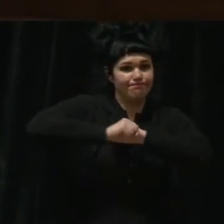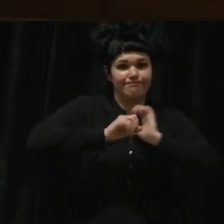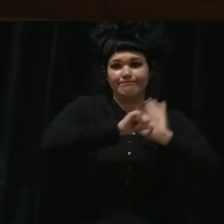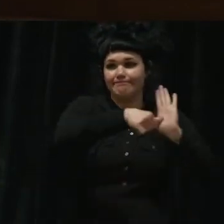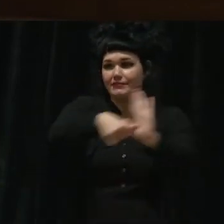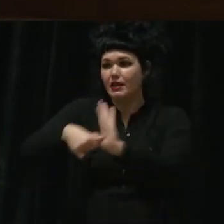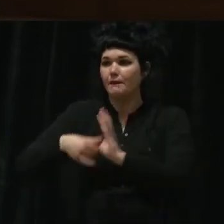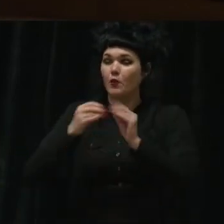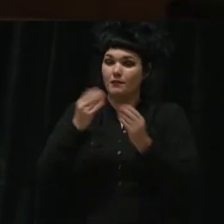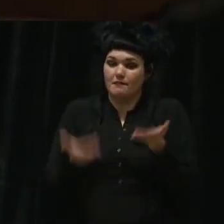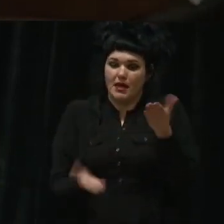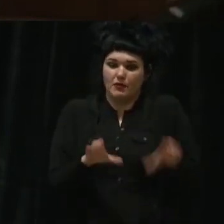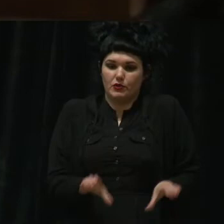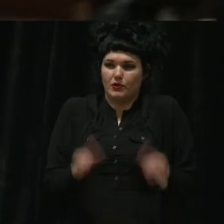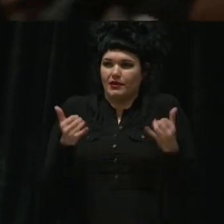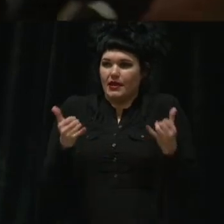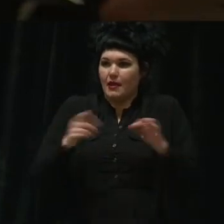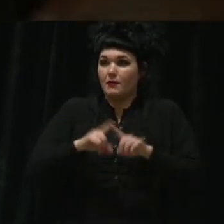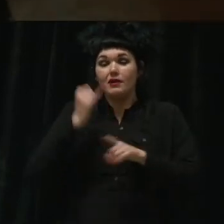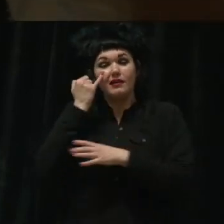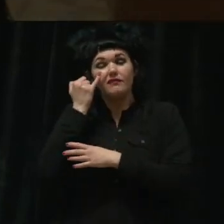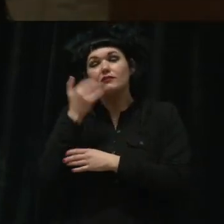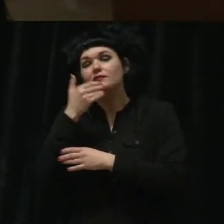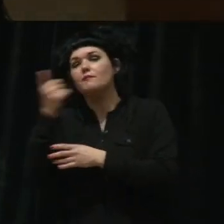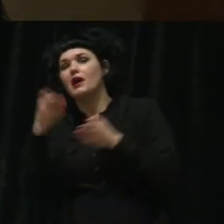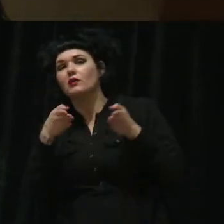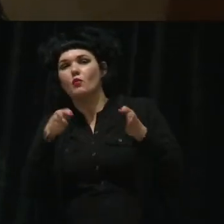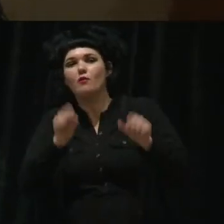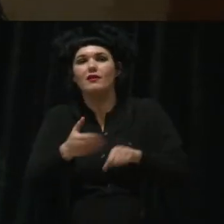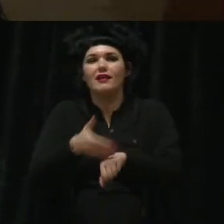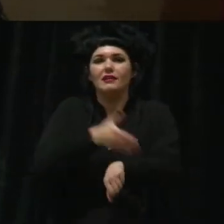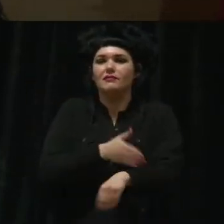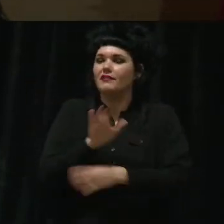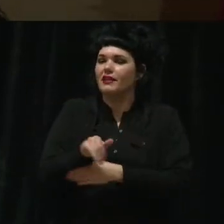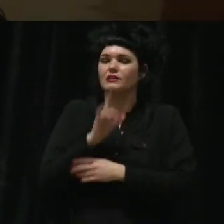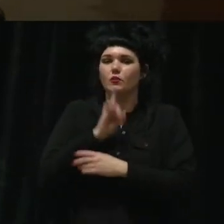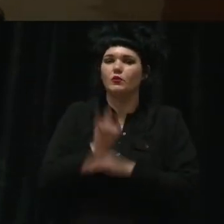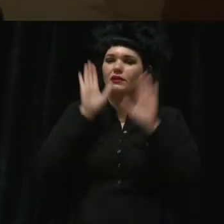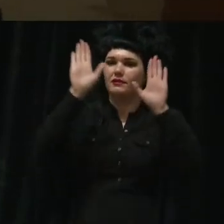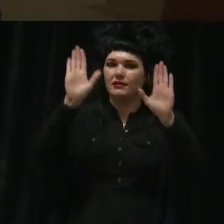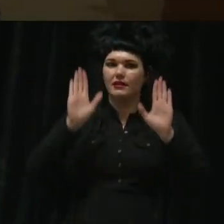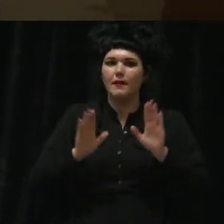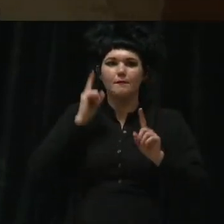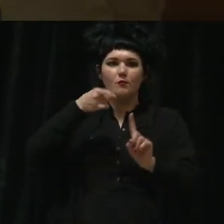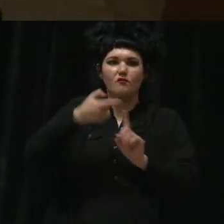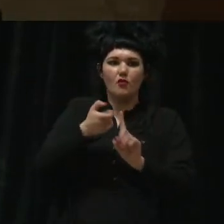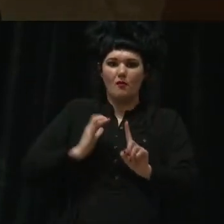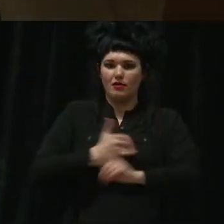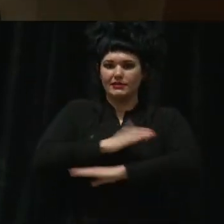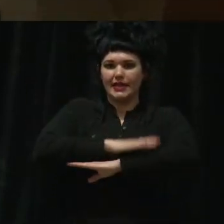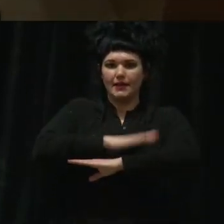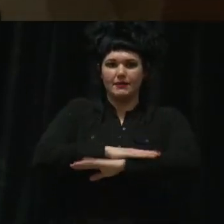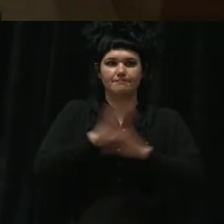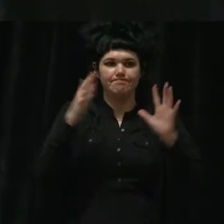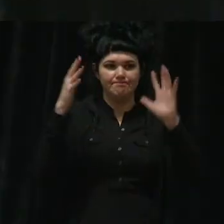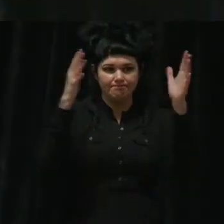might be doing it now, but if there's a better way to do it, that's a really great takeaway from our table. Okay.